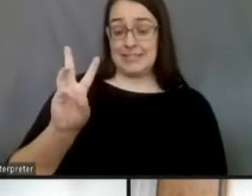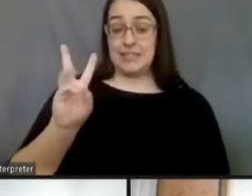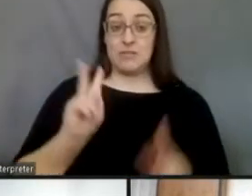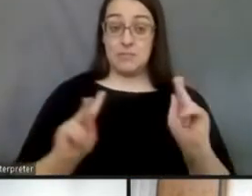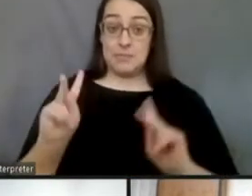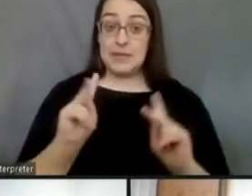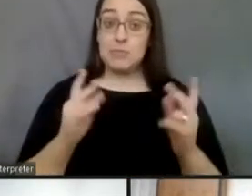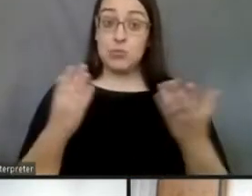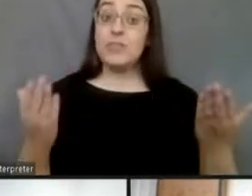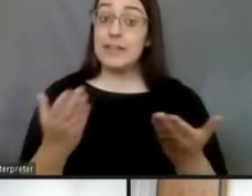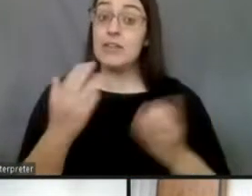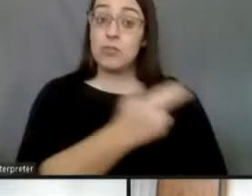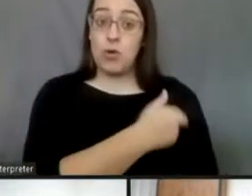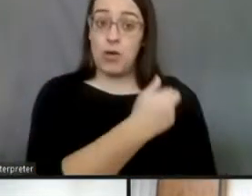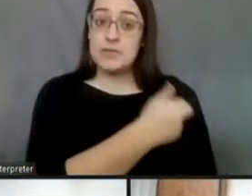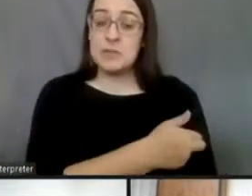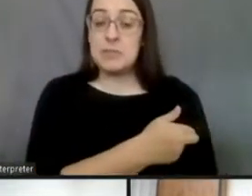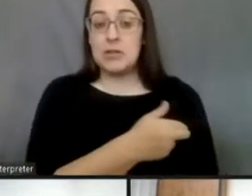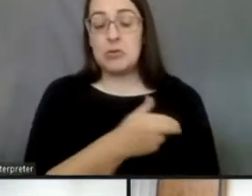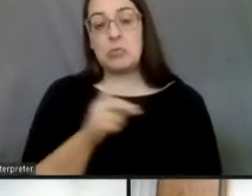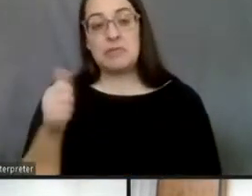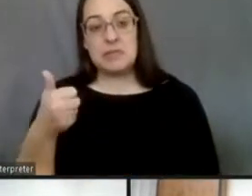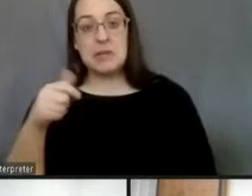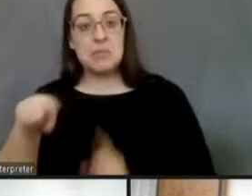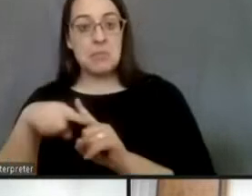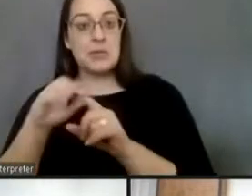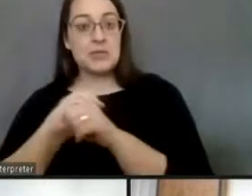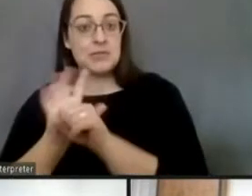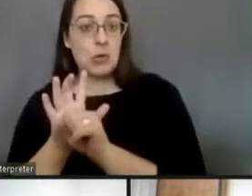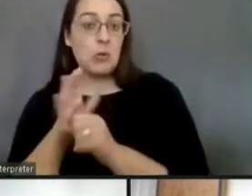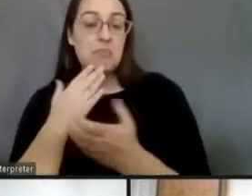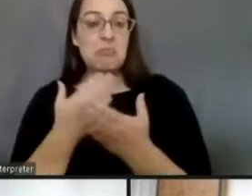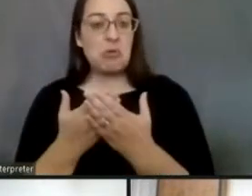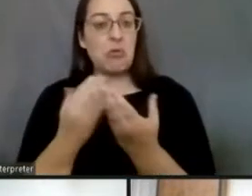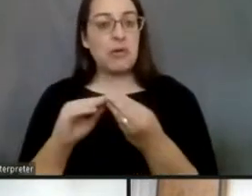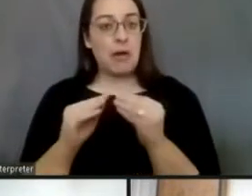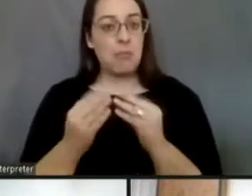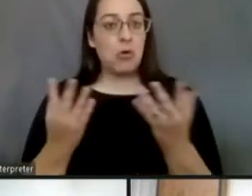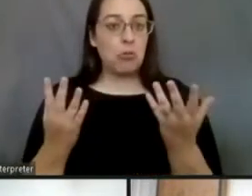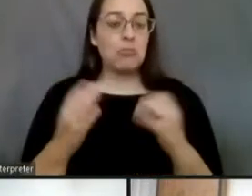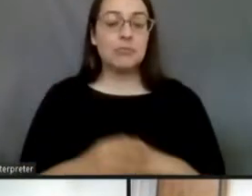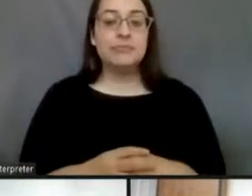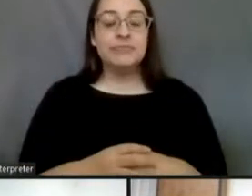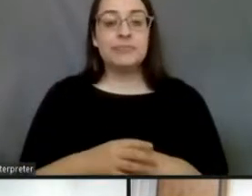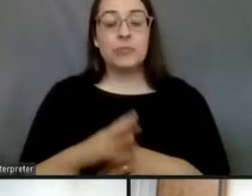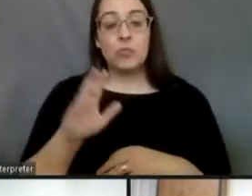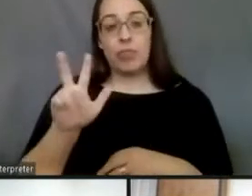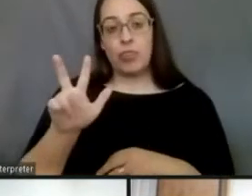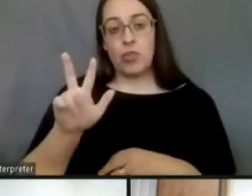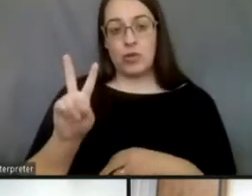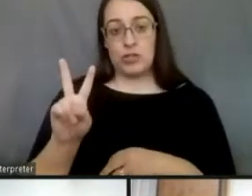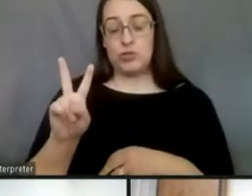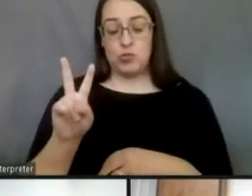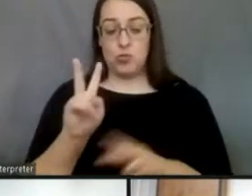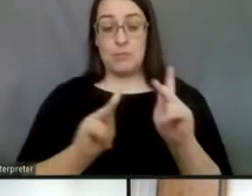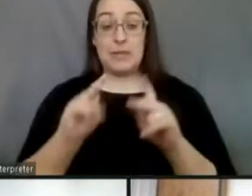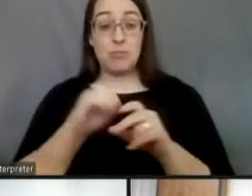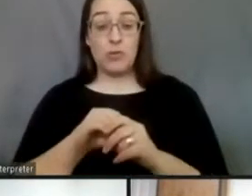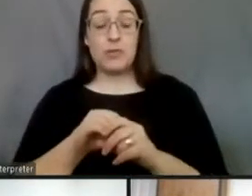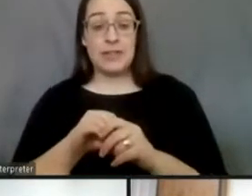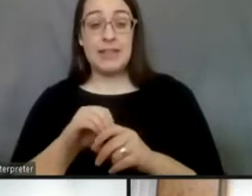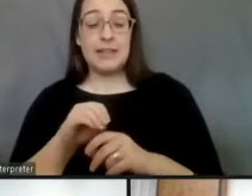in the acute care hospital. And that's a pretty good number for us in terms of our capacity. Right now, we have 32 patients in our critical care